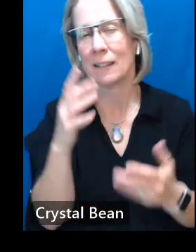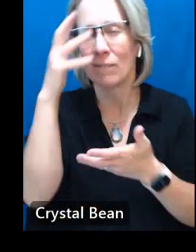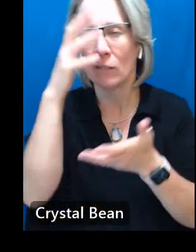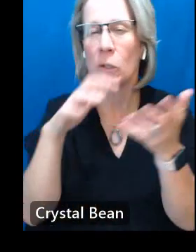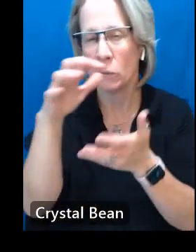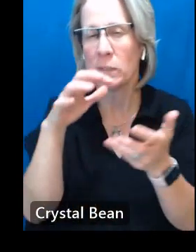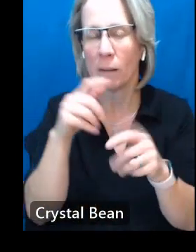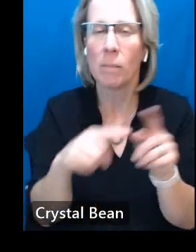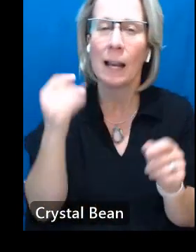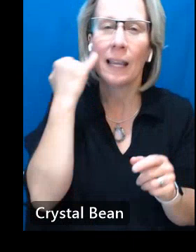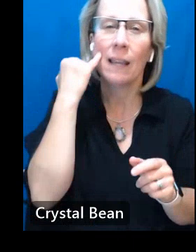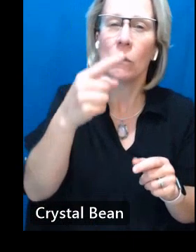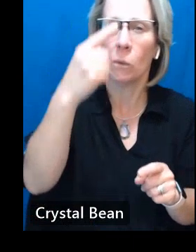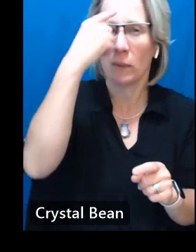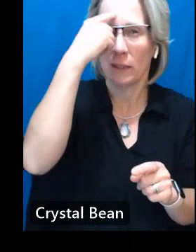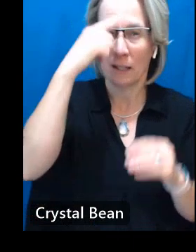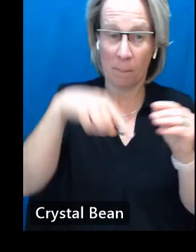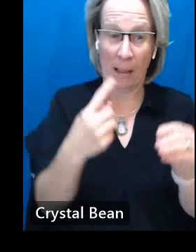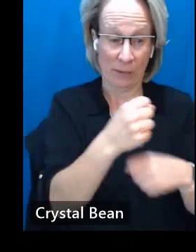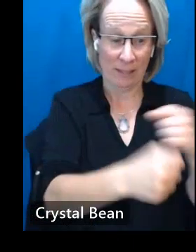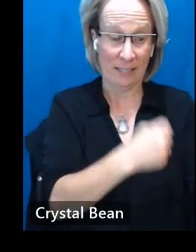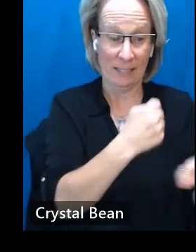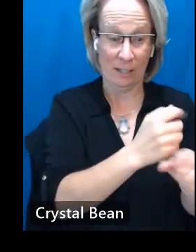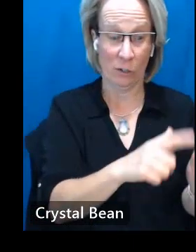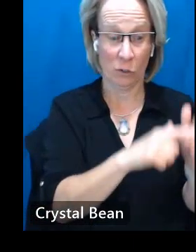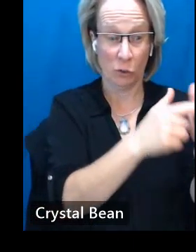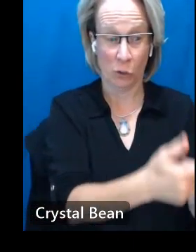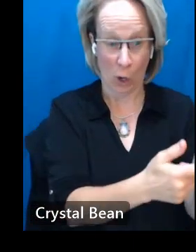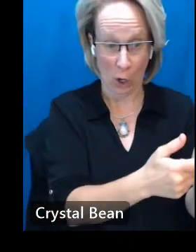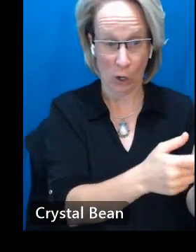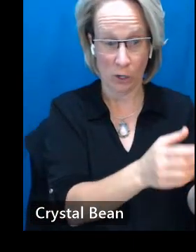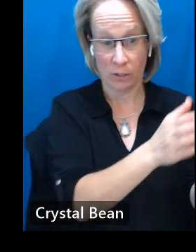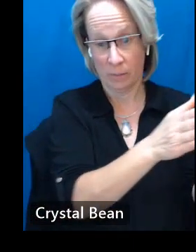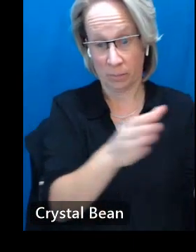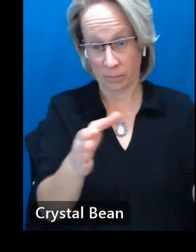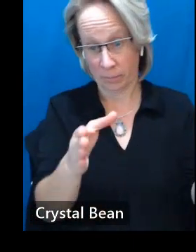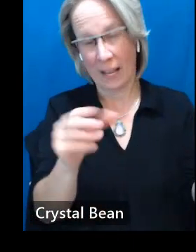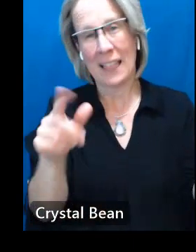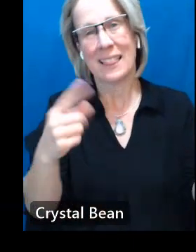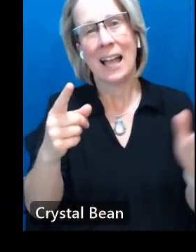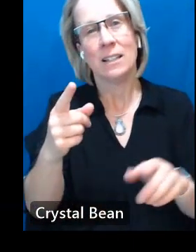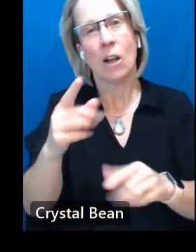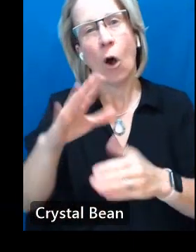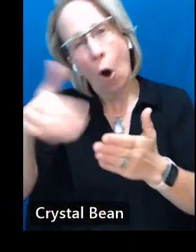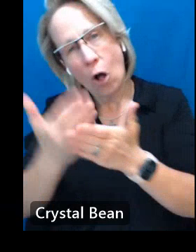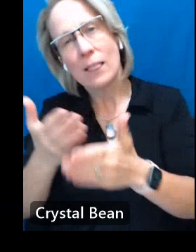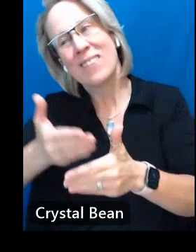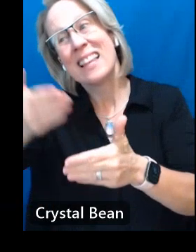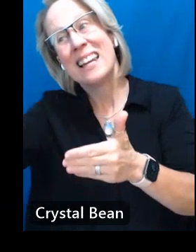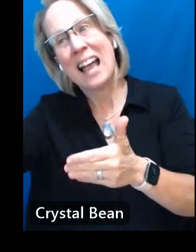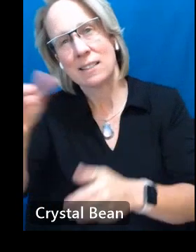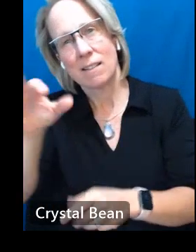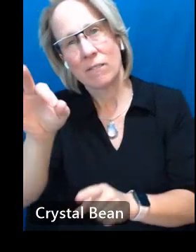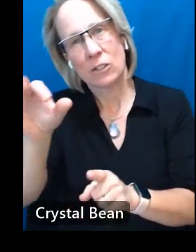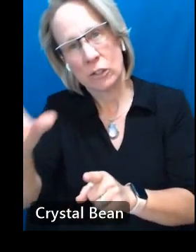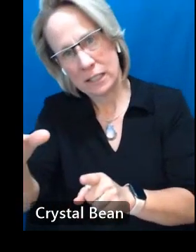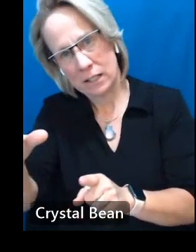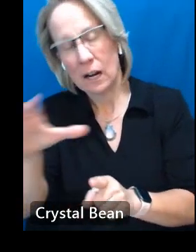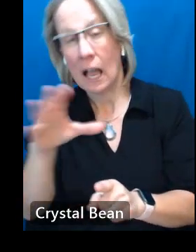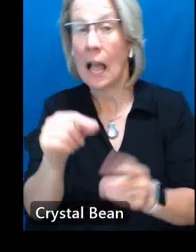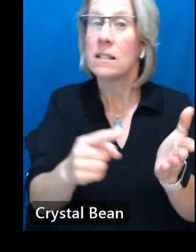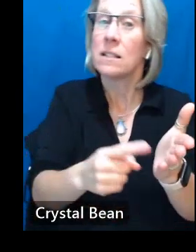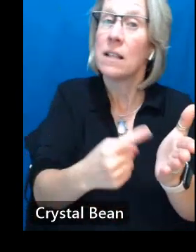like the year when it started and then all of the next fiscal year. And sometimes you'll see longer appropriations that are